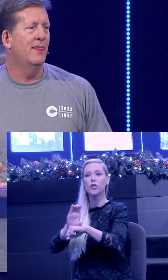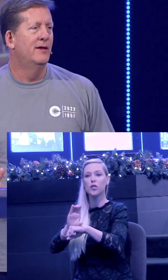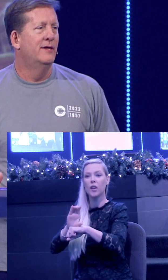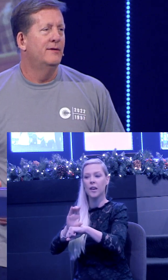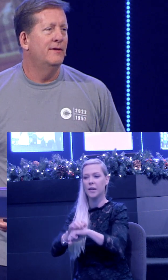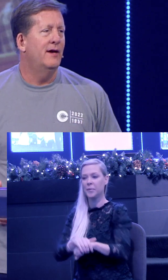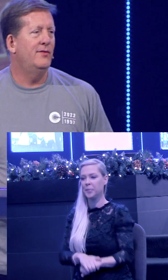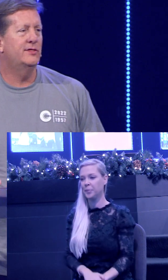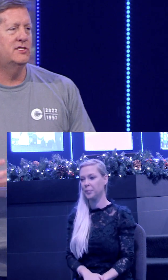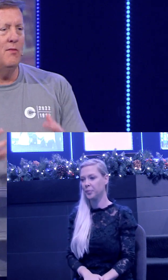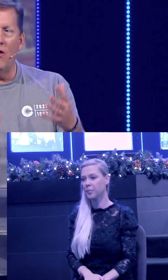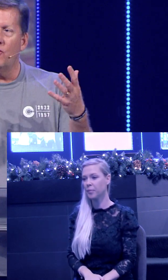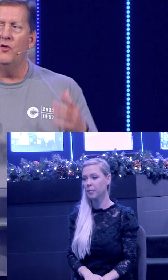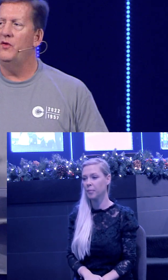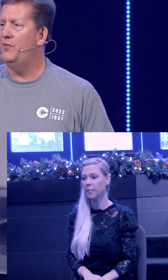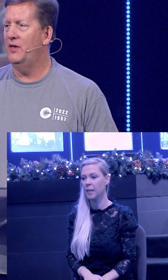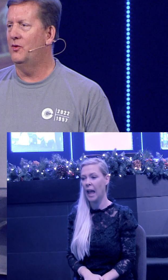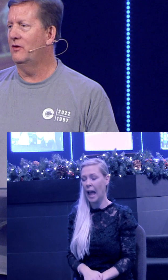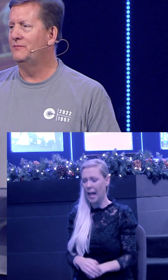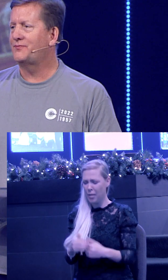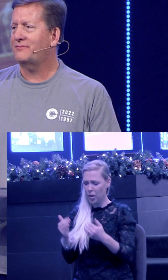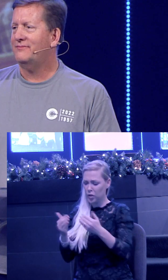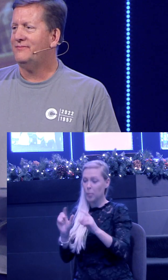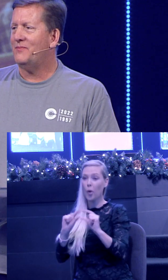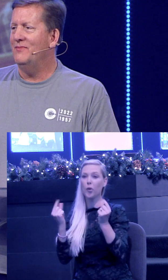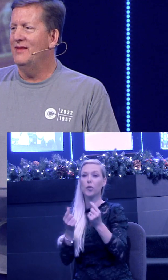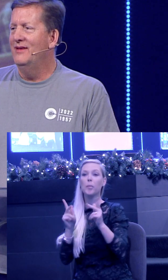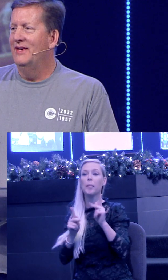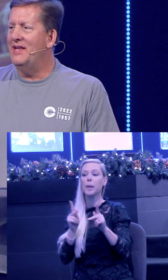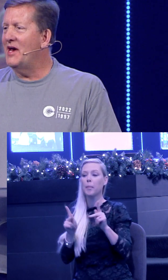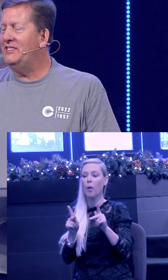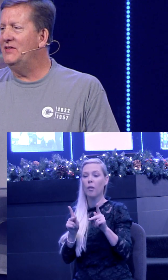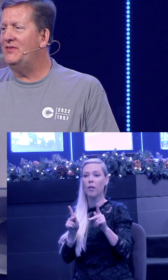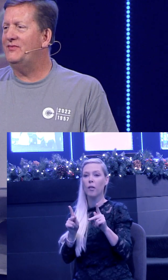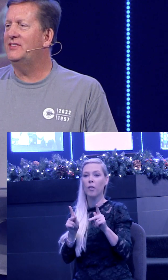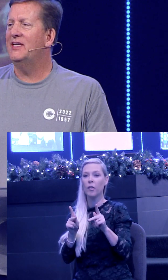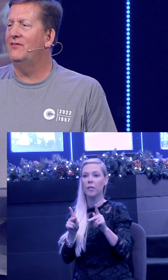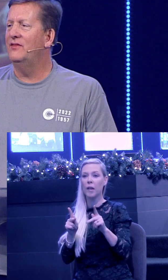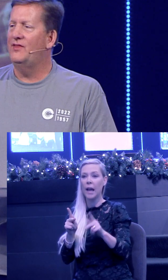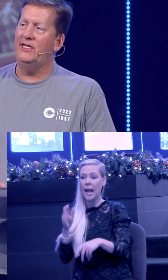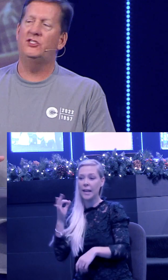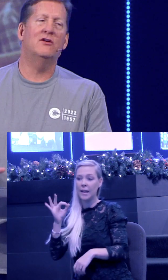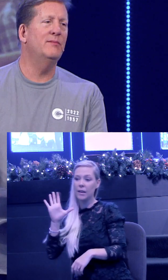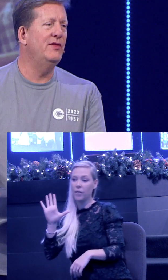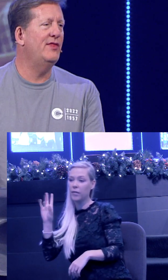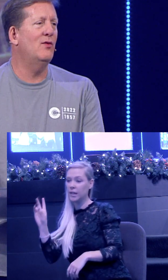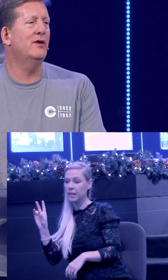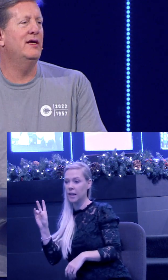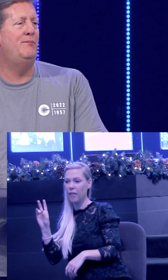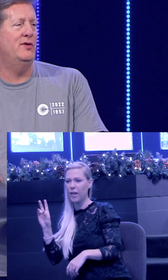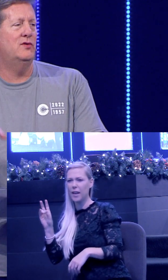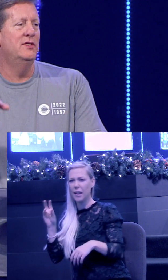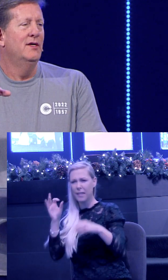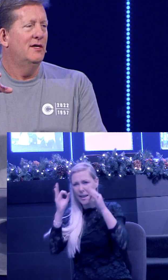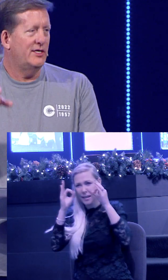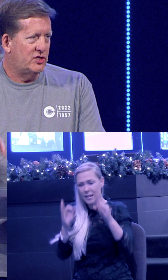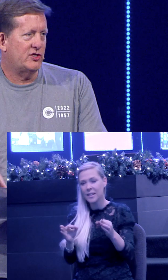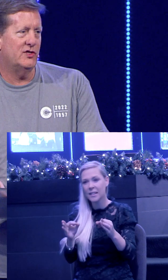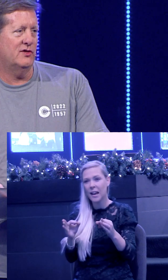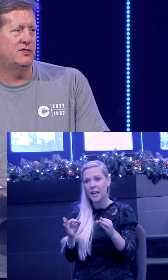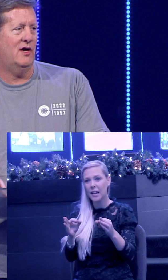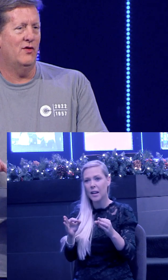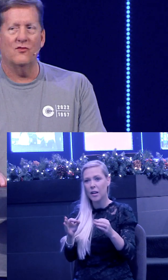on." And this small group of people in 1957, they determined that they were going to build